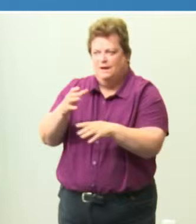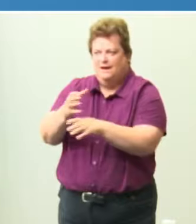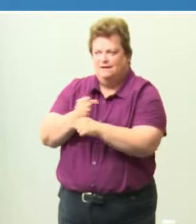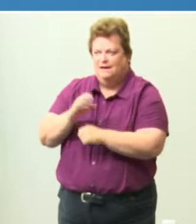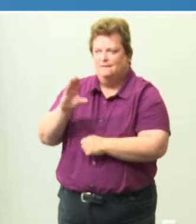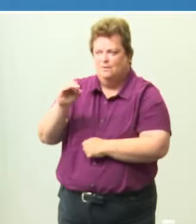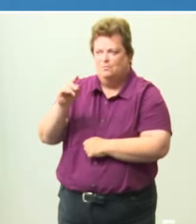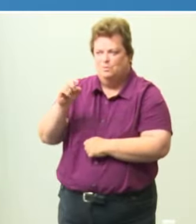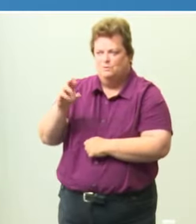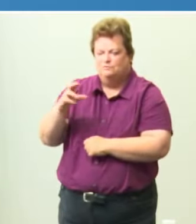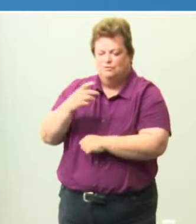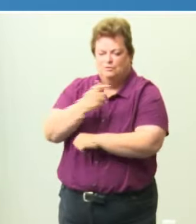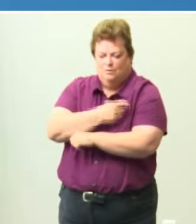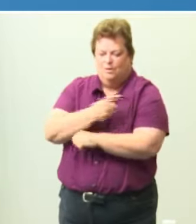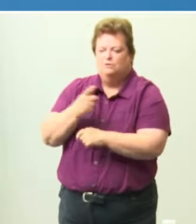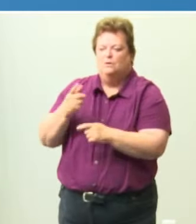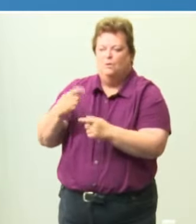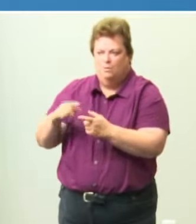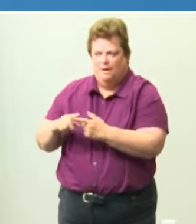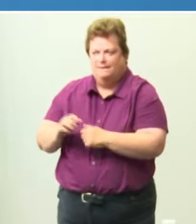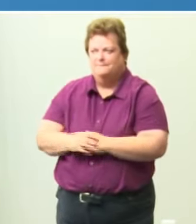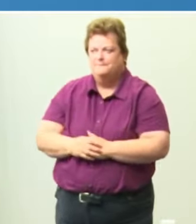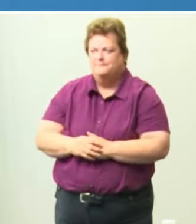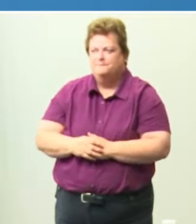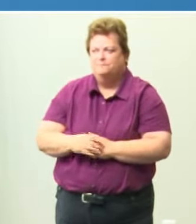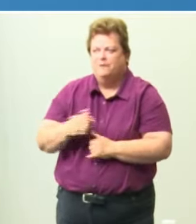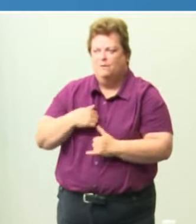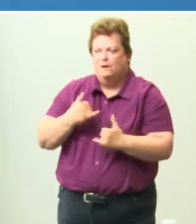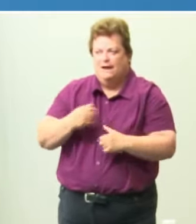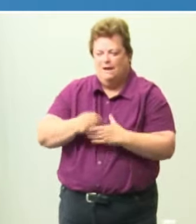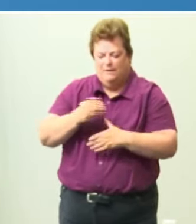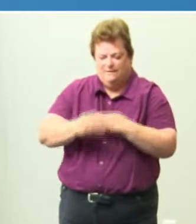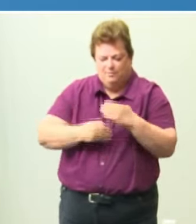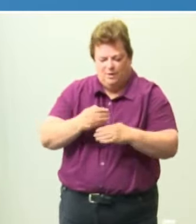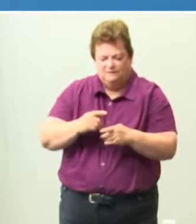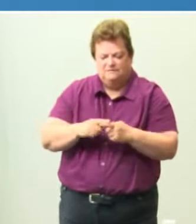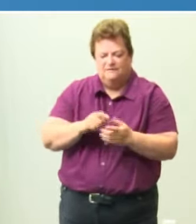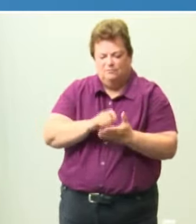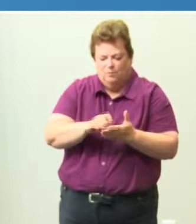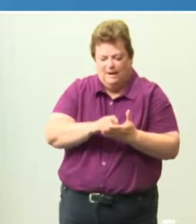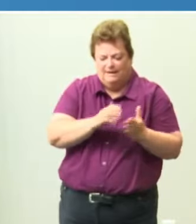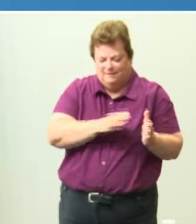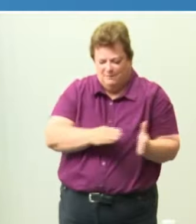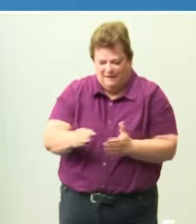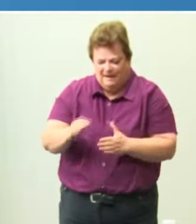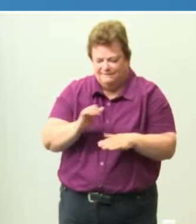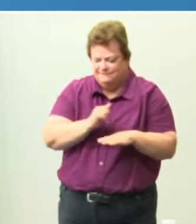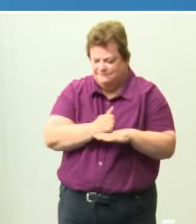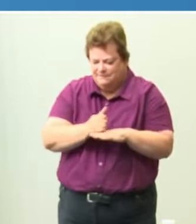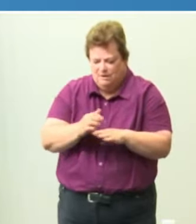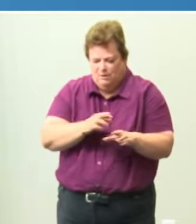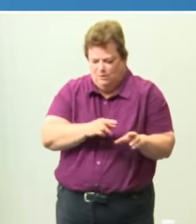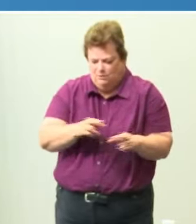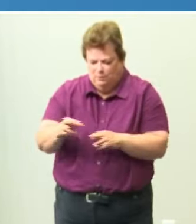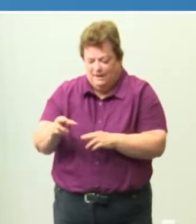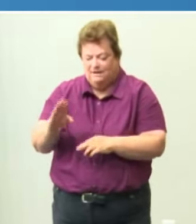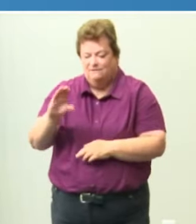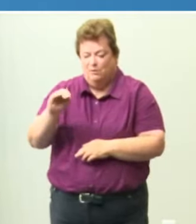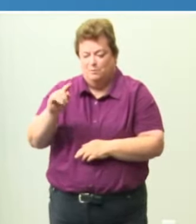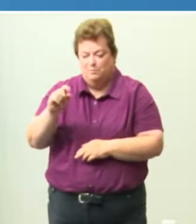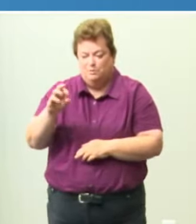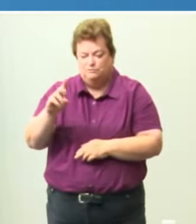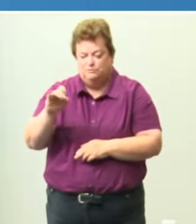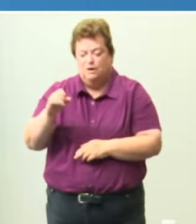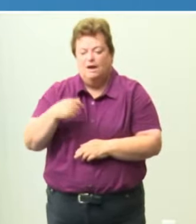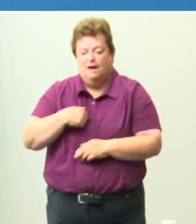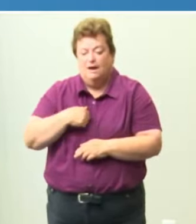booster dose and when. We're in the process of readying plans and locations for booster dose clinics, and we will